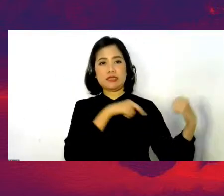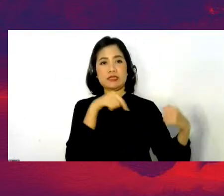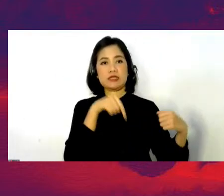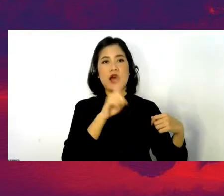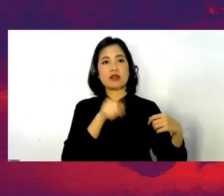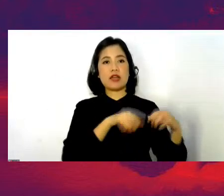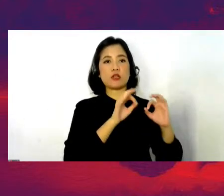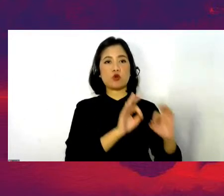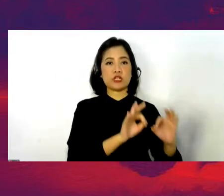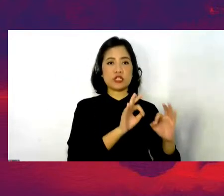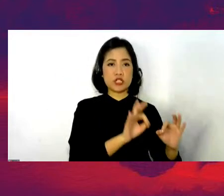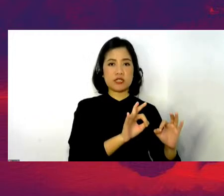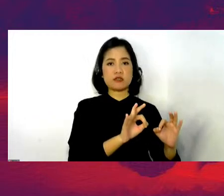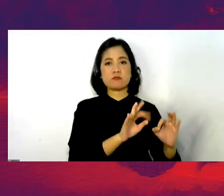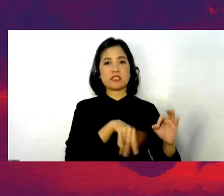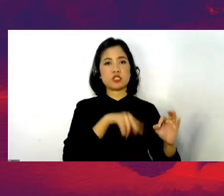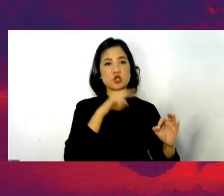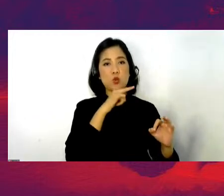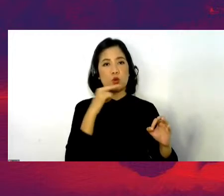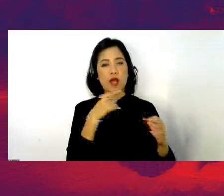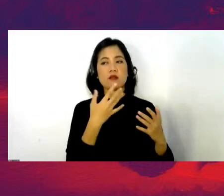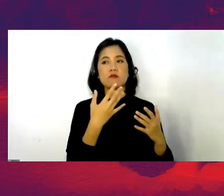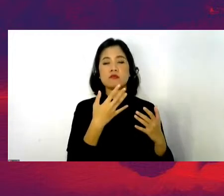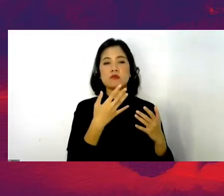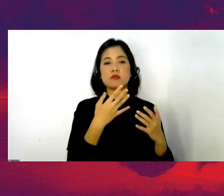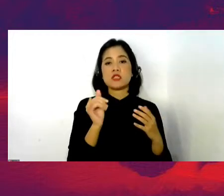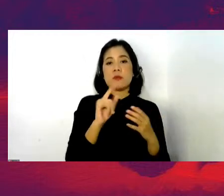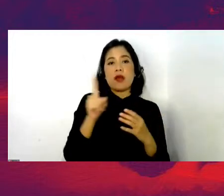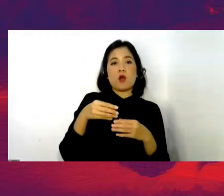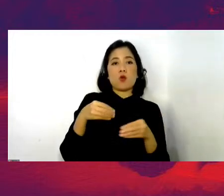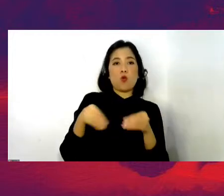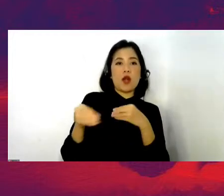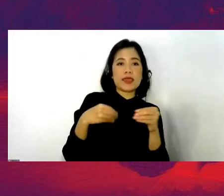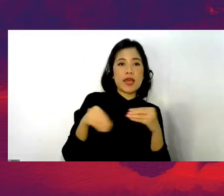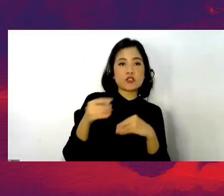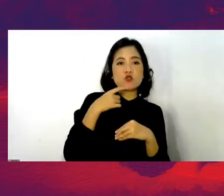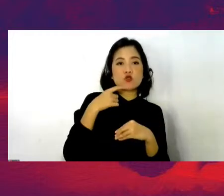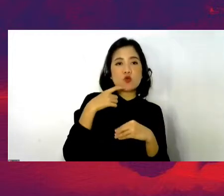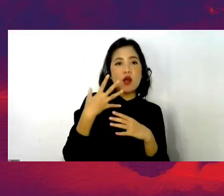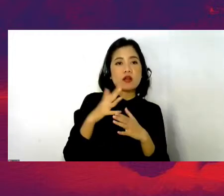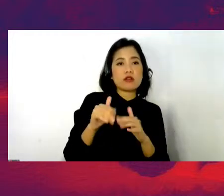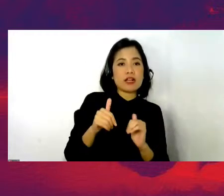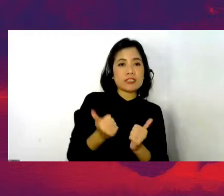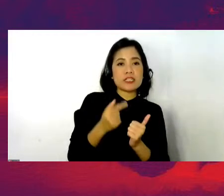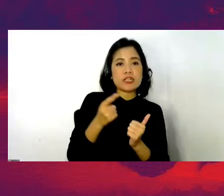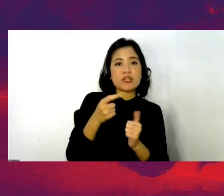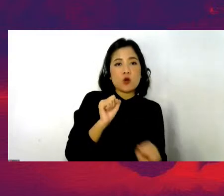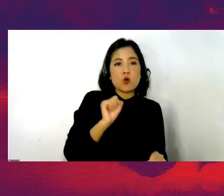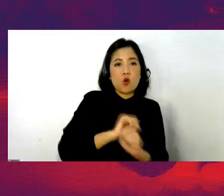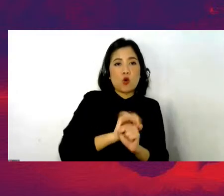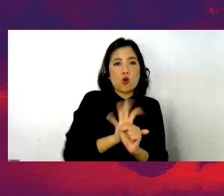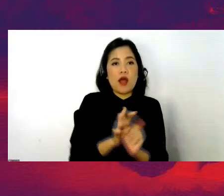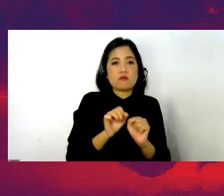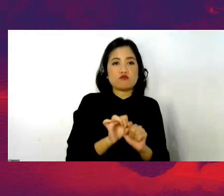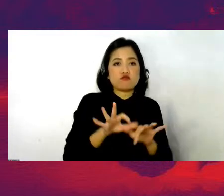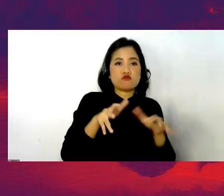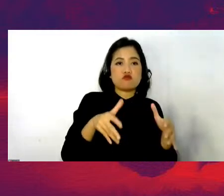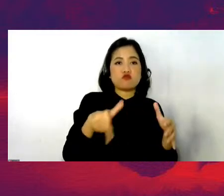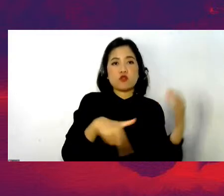the lack of thereof. And also inequality as a result, because during the pandemic, poor